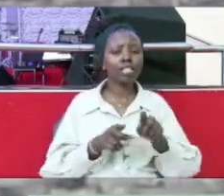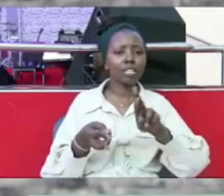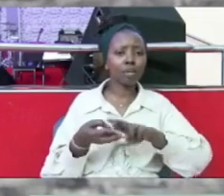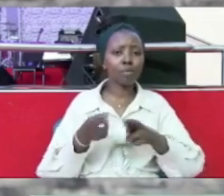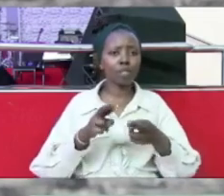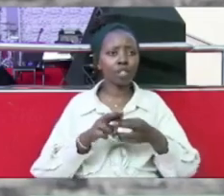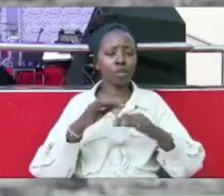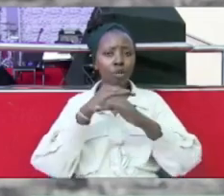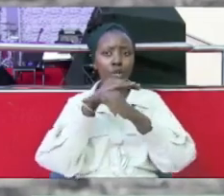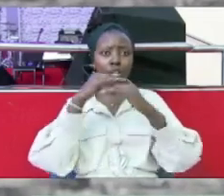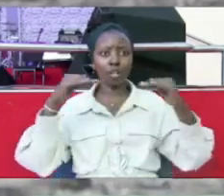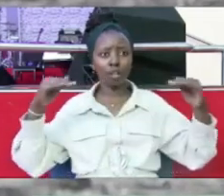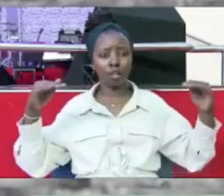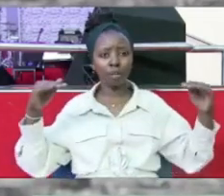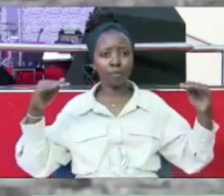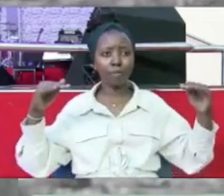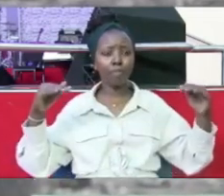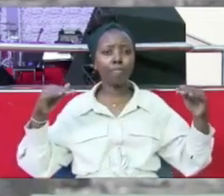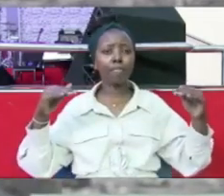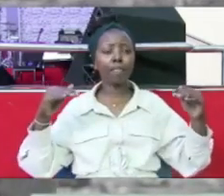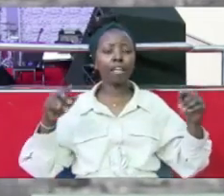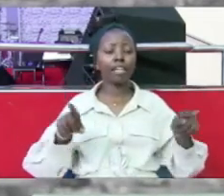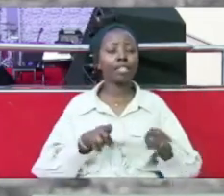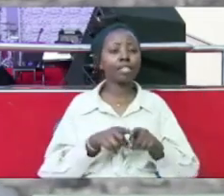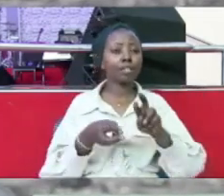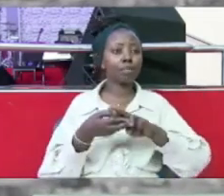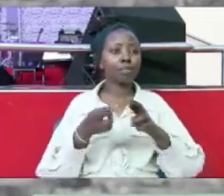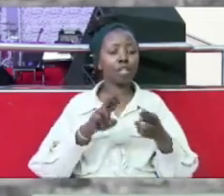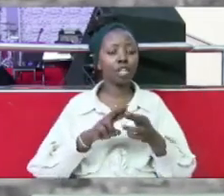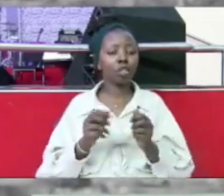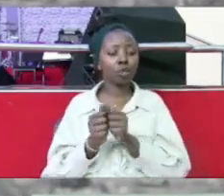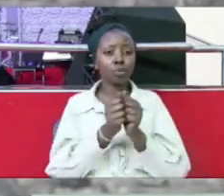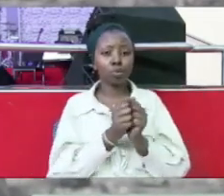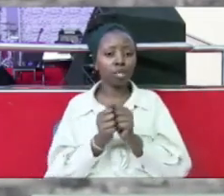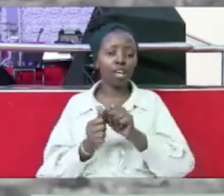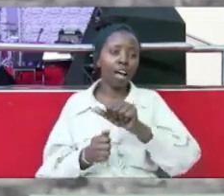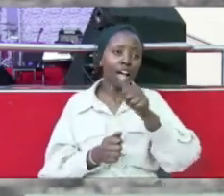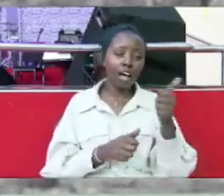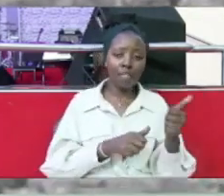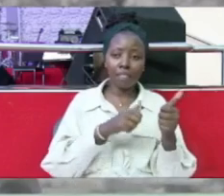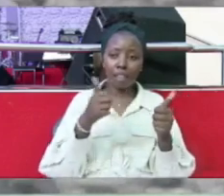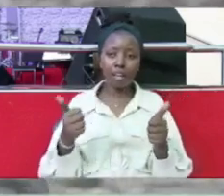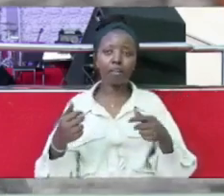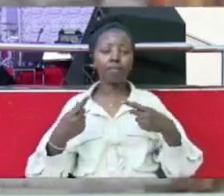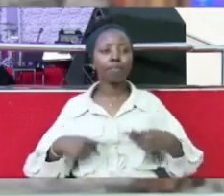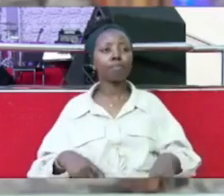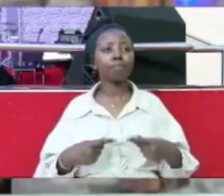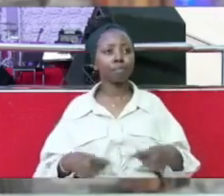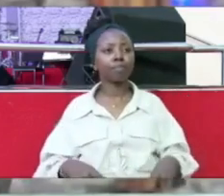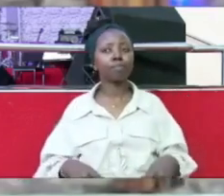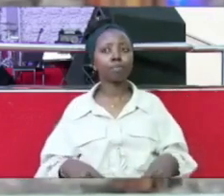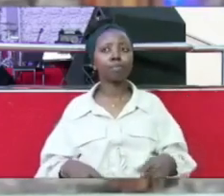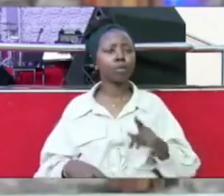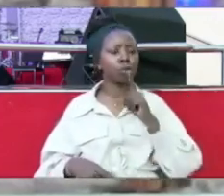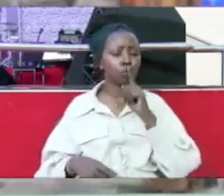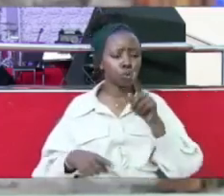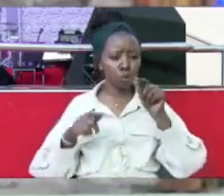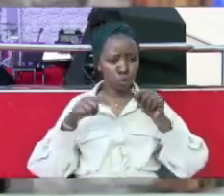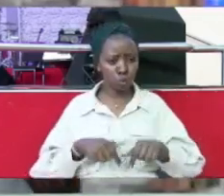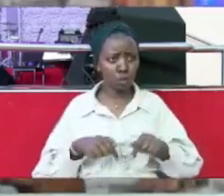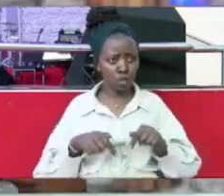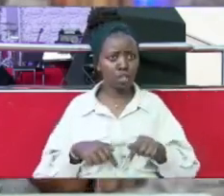tuna ushirika wa mlalo. Which is relating with one another. Ambao ni ushirika wa uhusiano mmoja na mwingine. So today we are looking